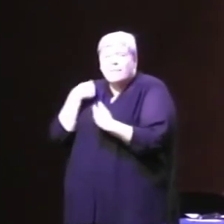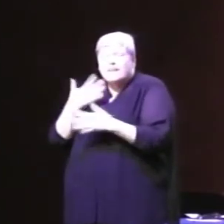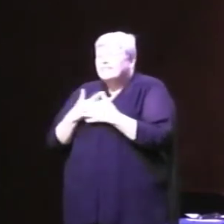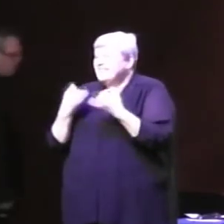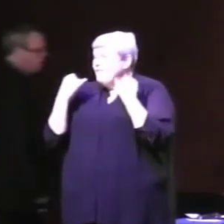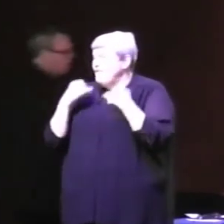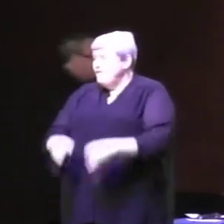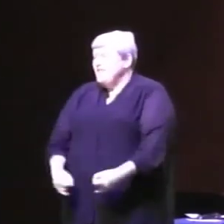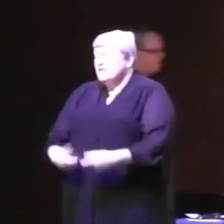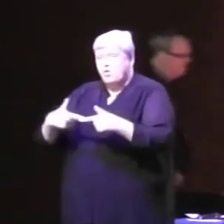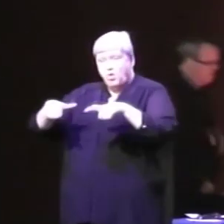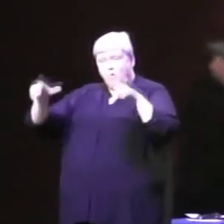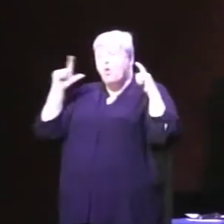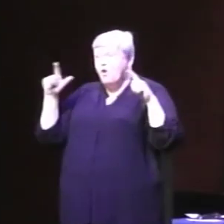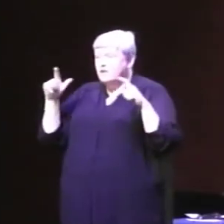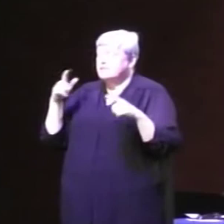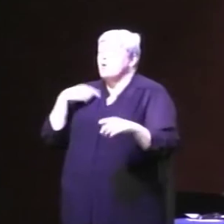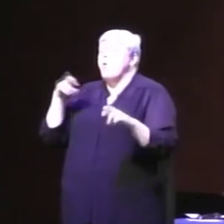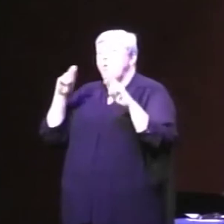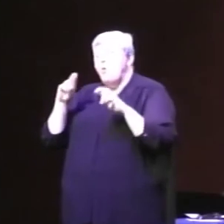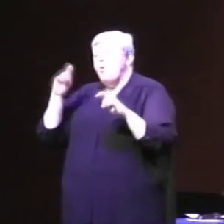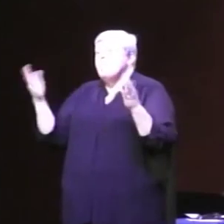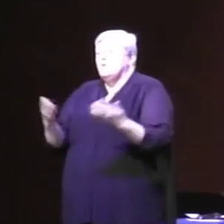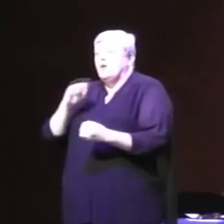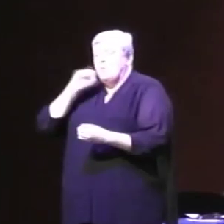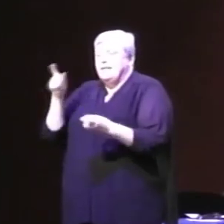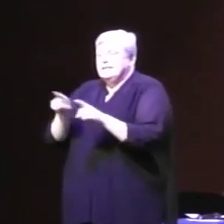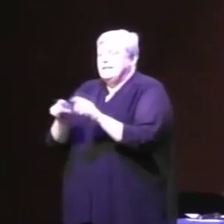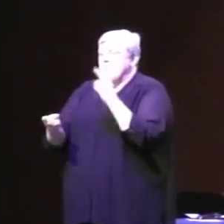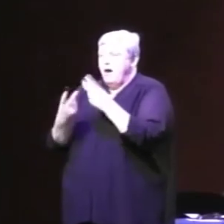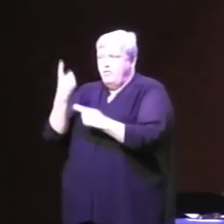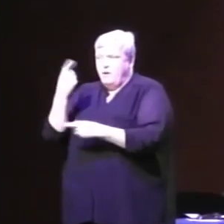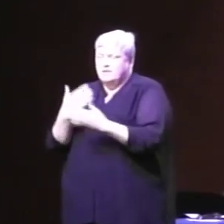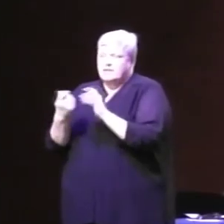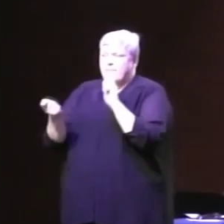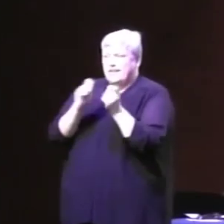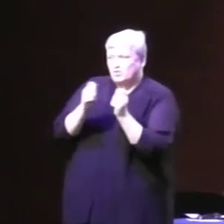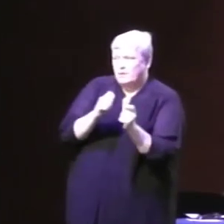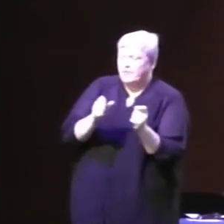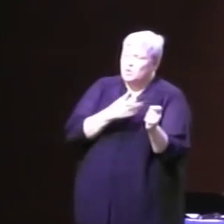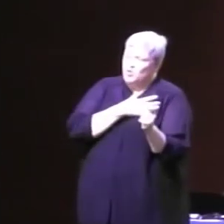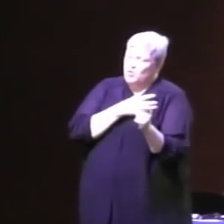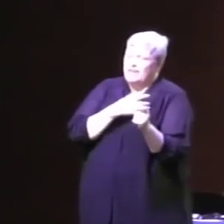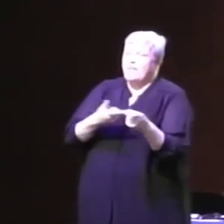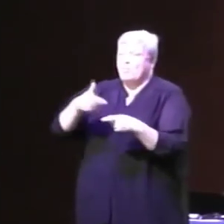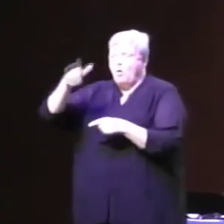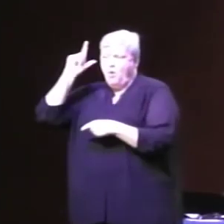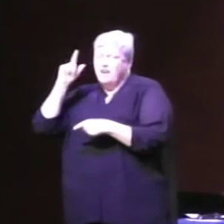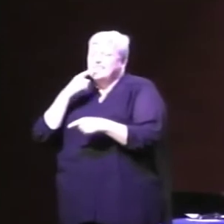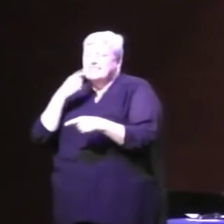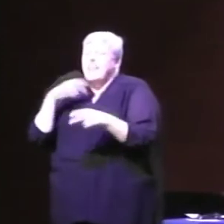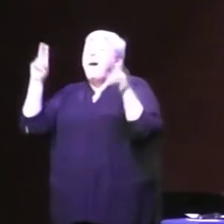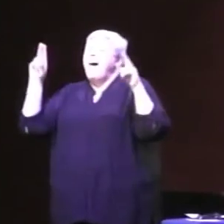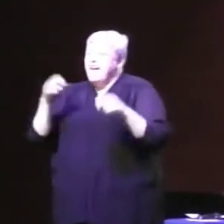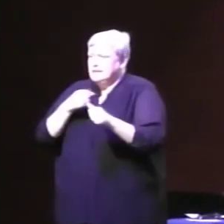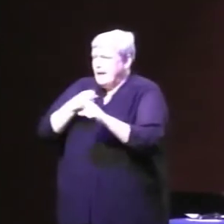bill, and hopefully today we'll see yet another defeat, as there is an amendment being laid down by a Tory peer which seeks to lessen the impact of the